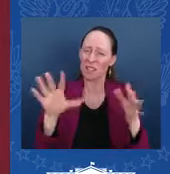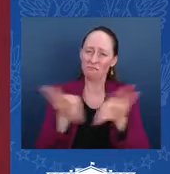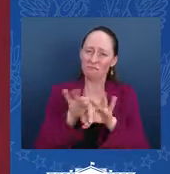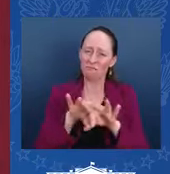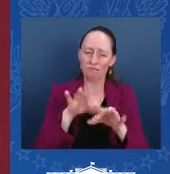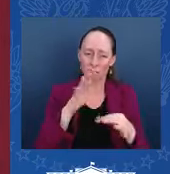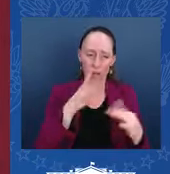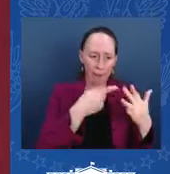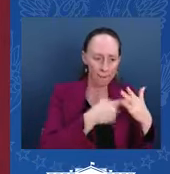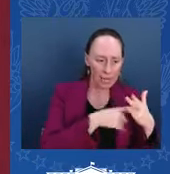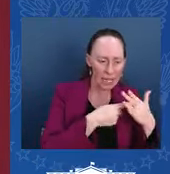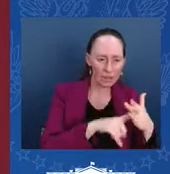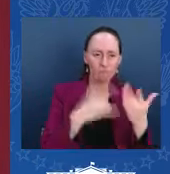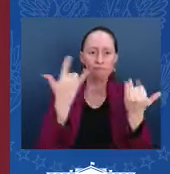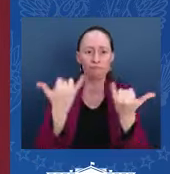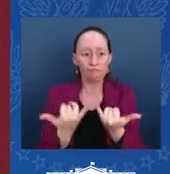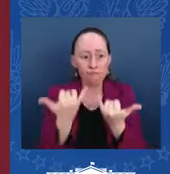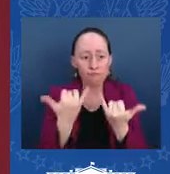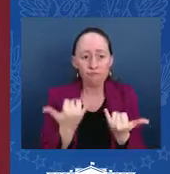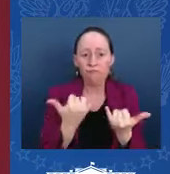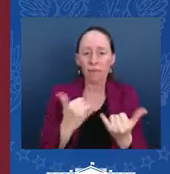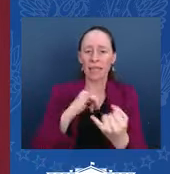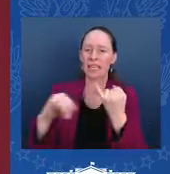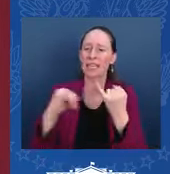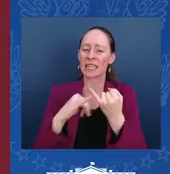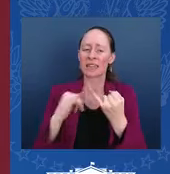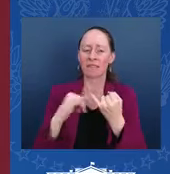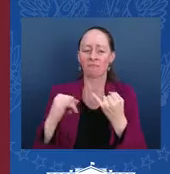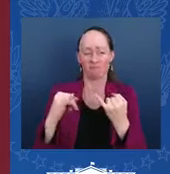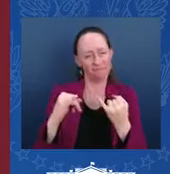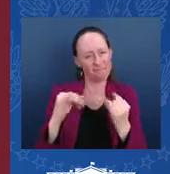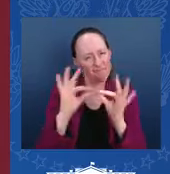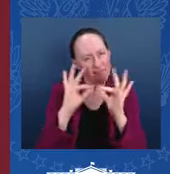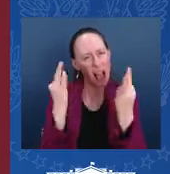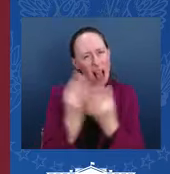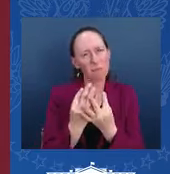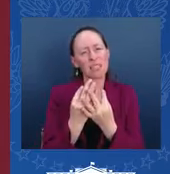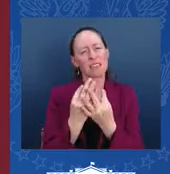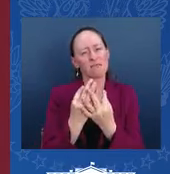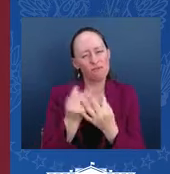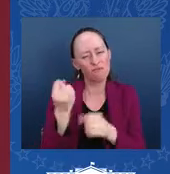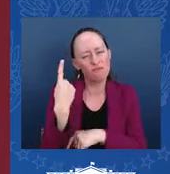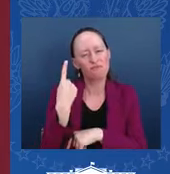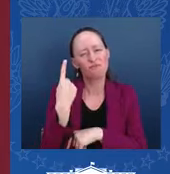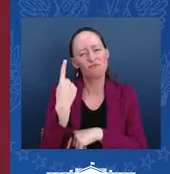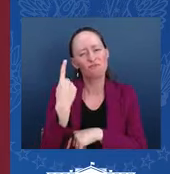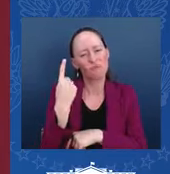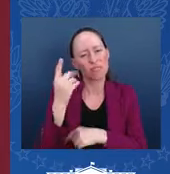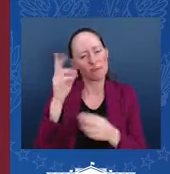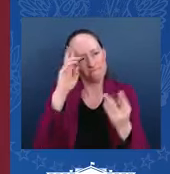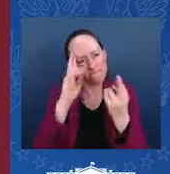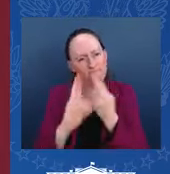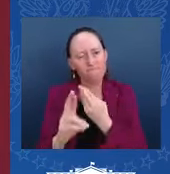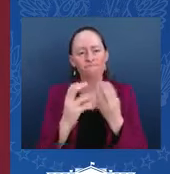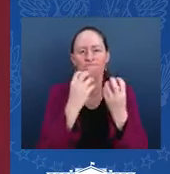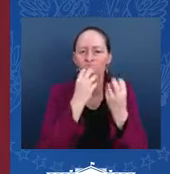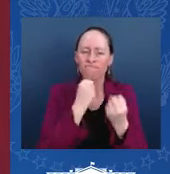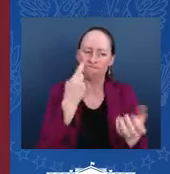everyone is entitled to be treated with dignity. What's it do to a parent? What does it do to a